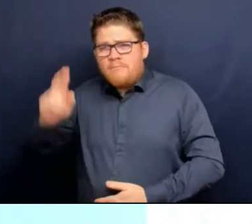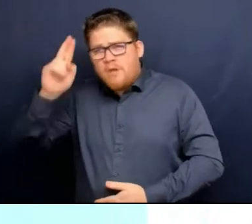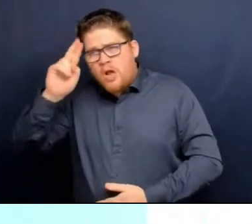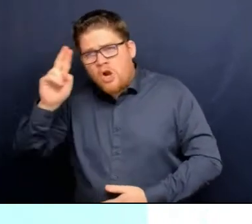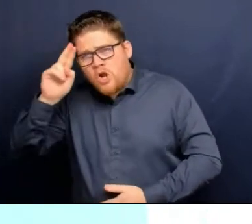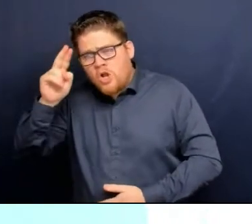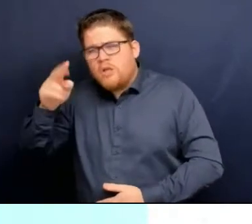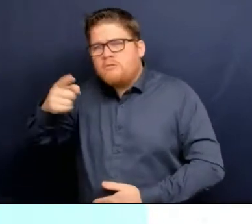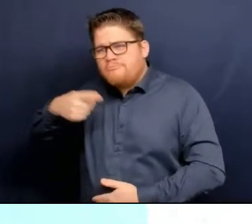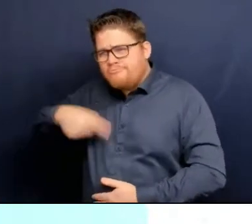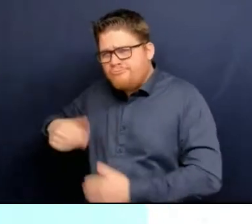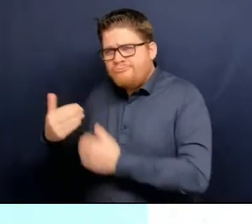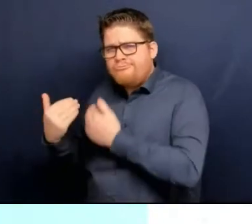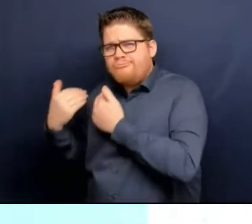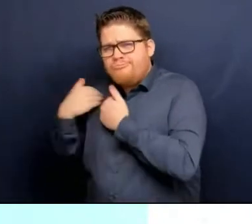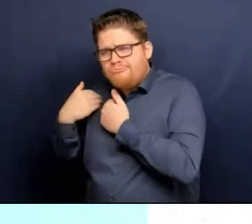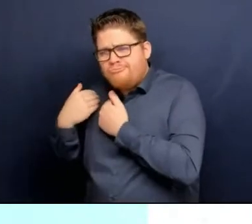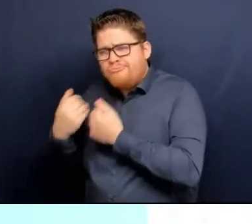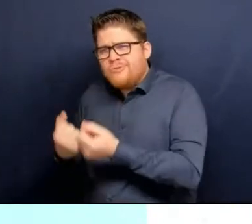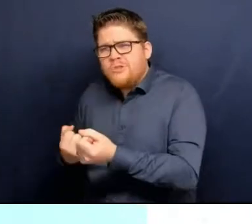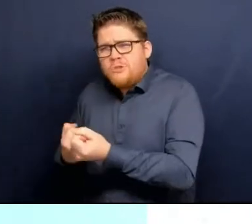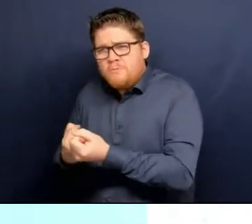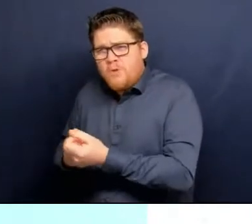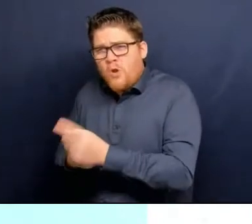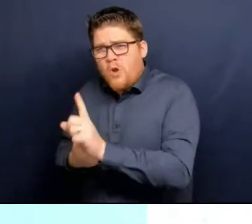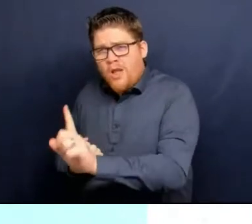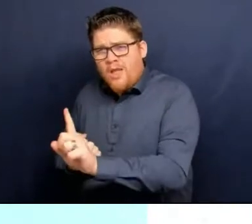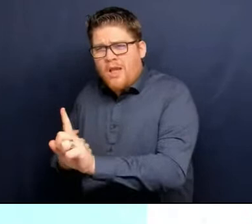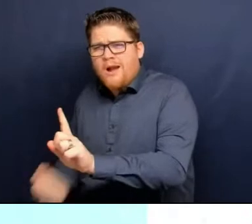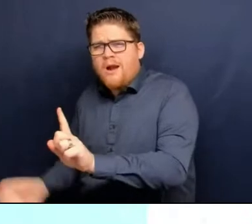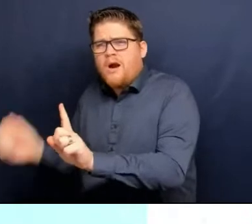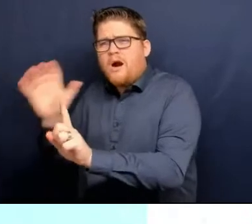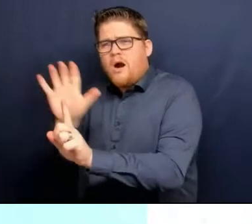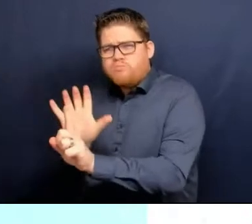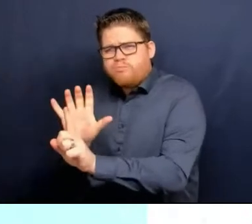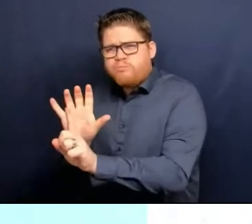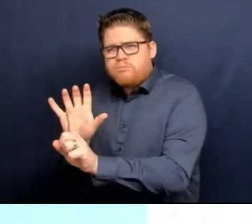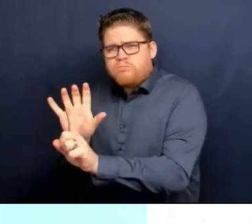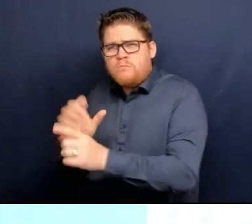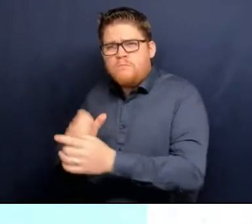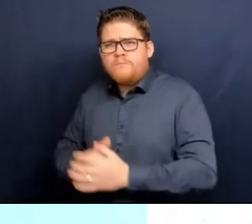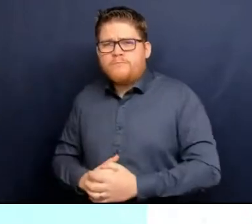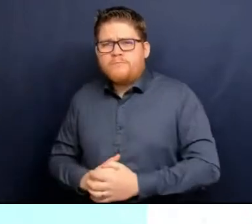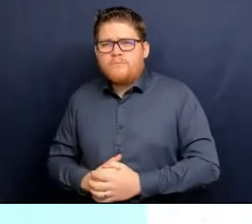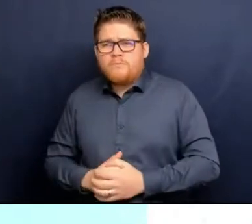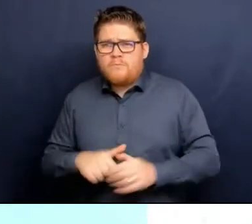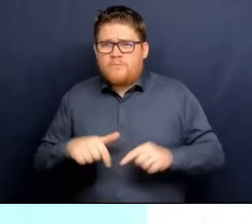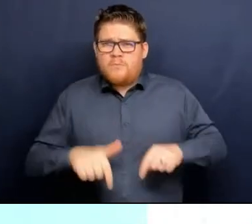They have to know that this is going to be their world.